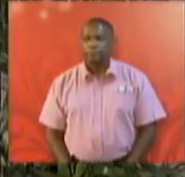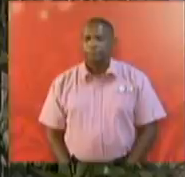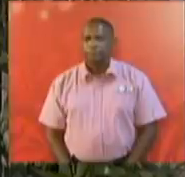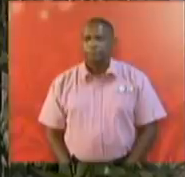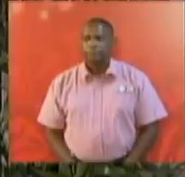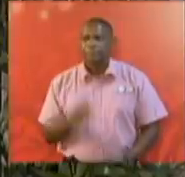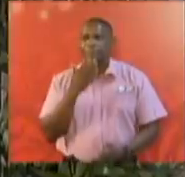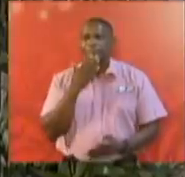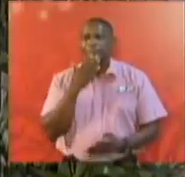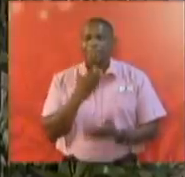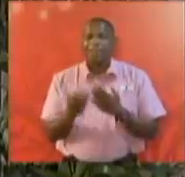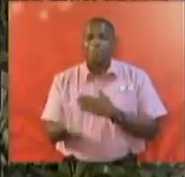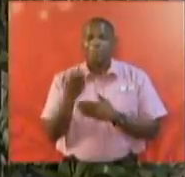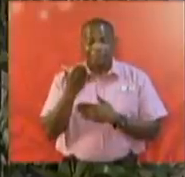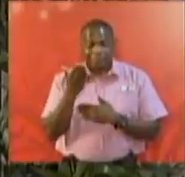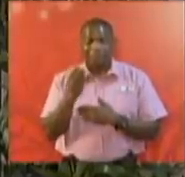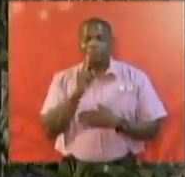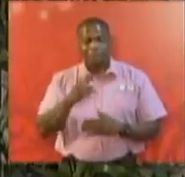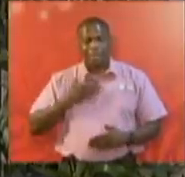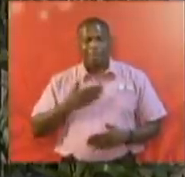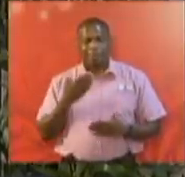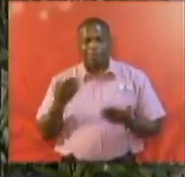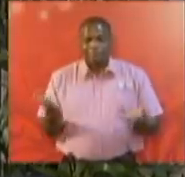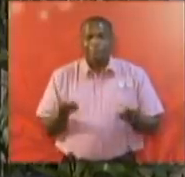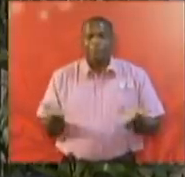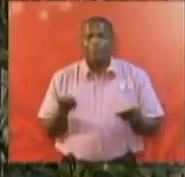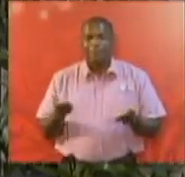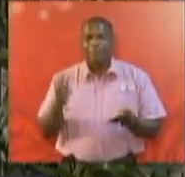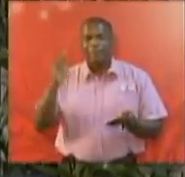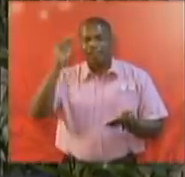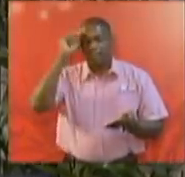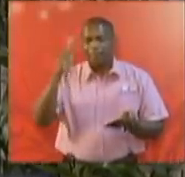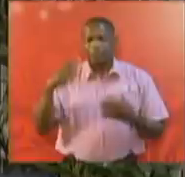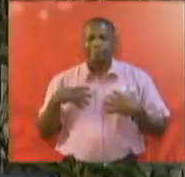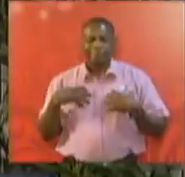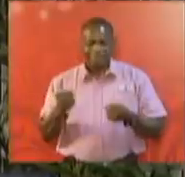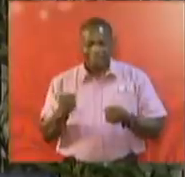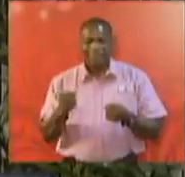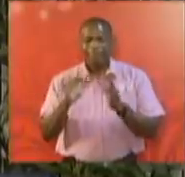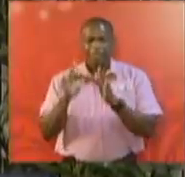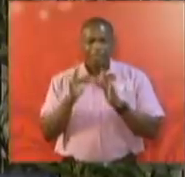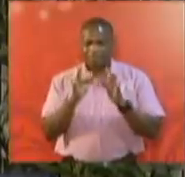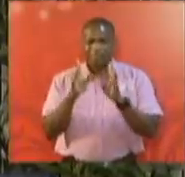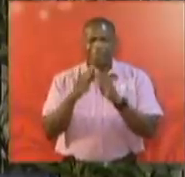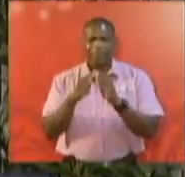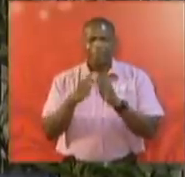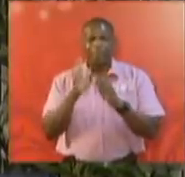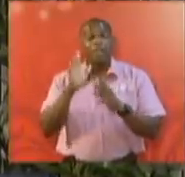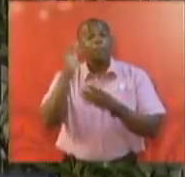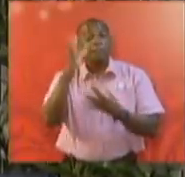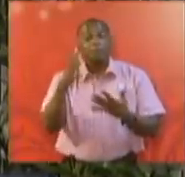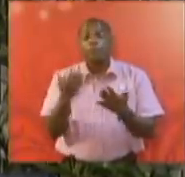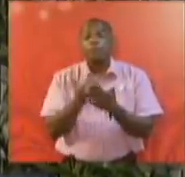Good morning. It's a pleasure to be here with you again at the Ministry of Health's virtual media conference to bring you up to date